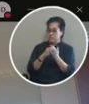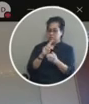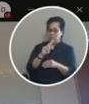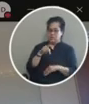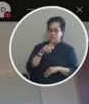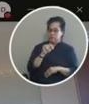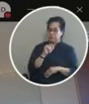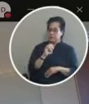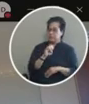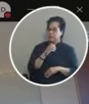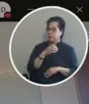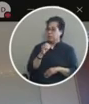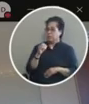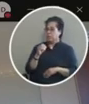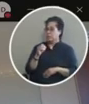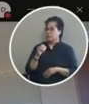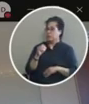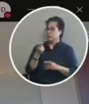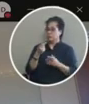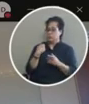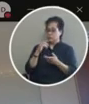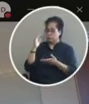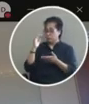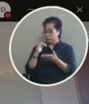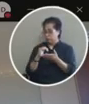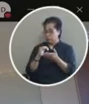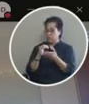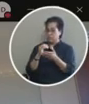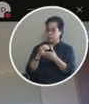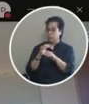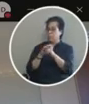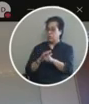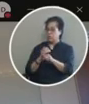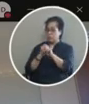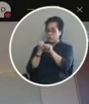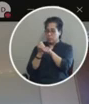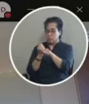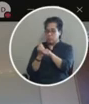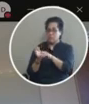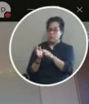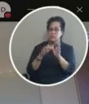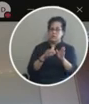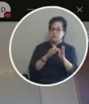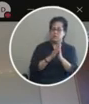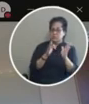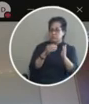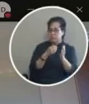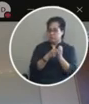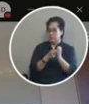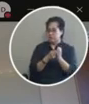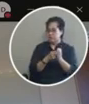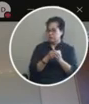there's an opportunity again to alleviate some of the pressure from the ballpark and the need for the general fund subsidy that we're currently